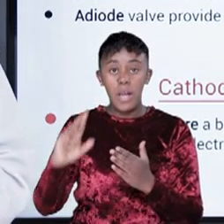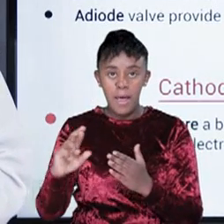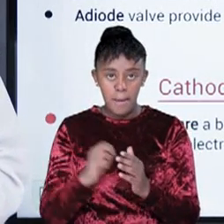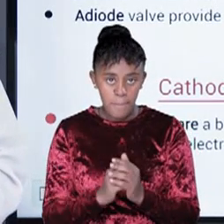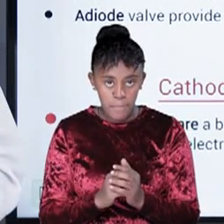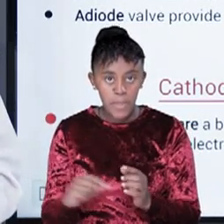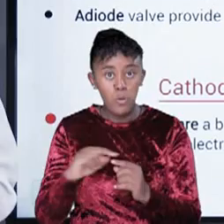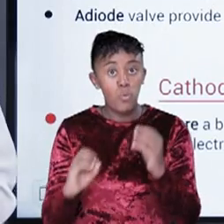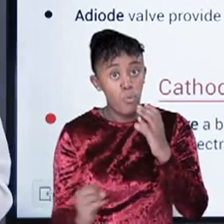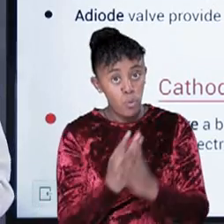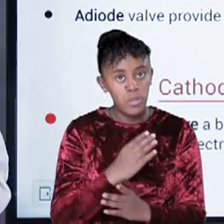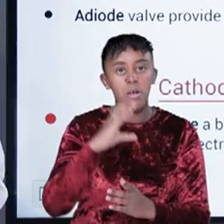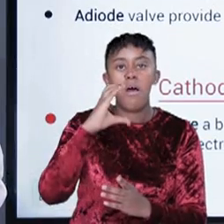rays.